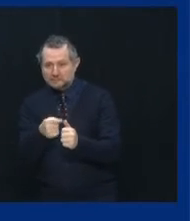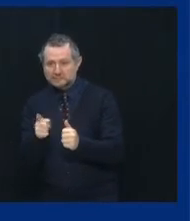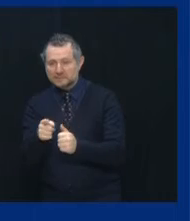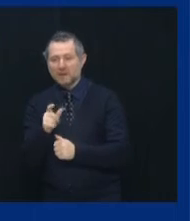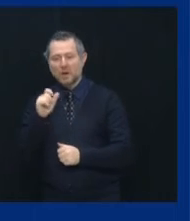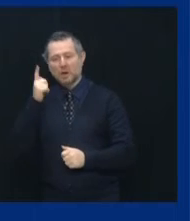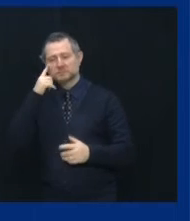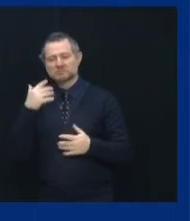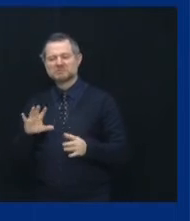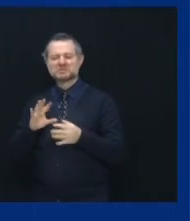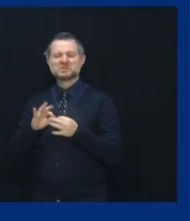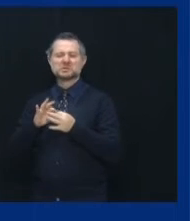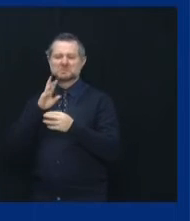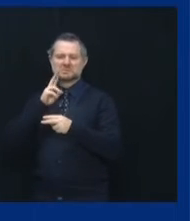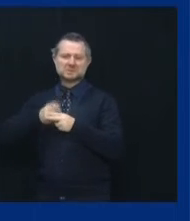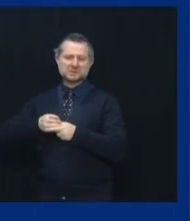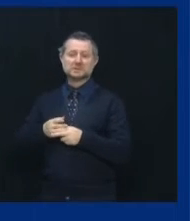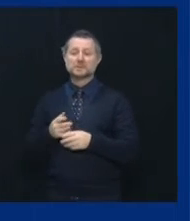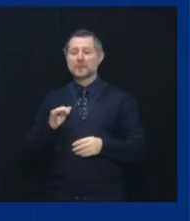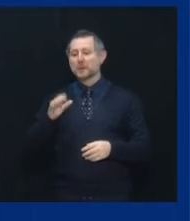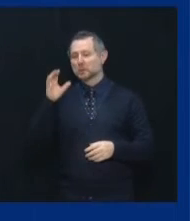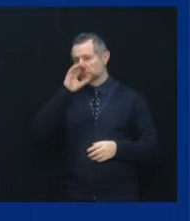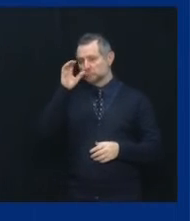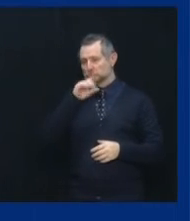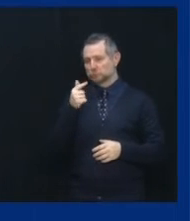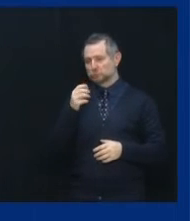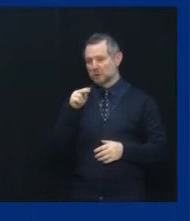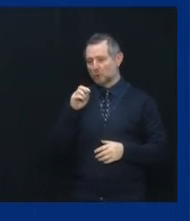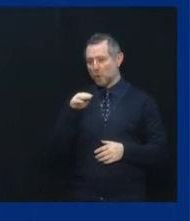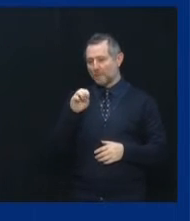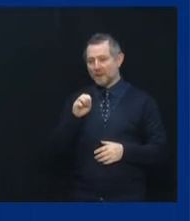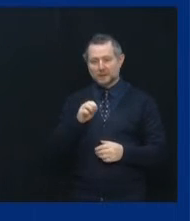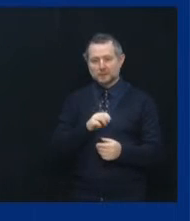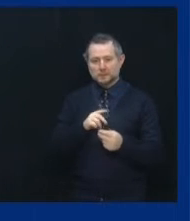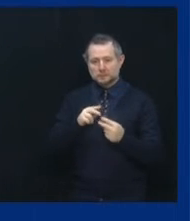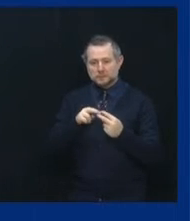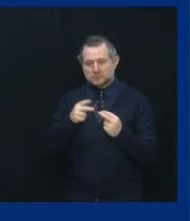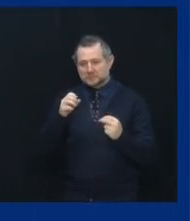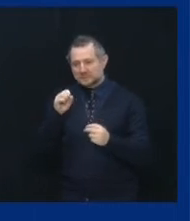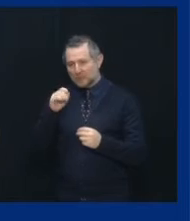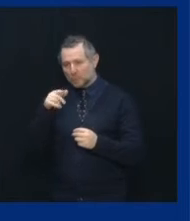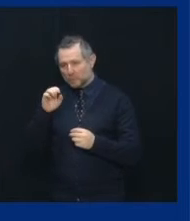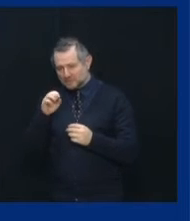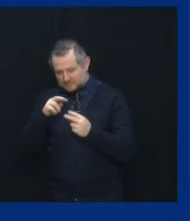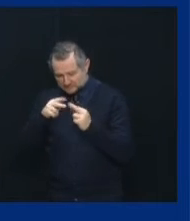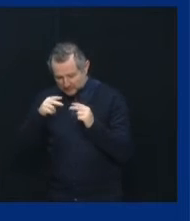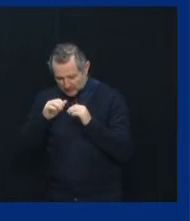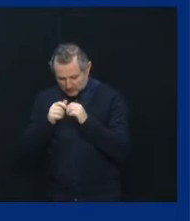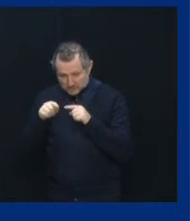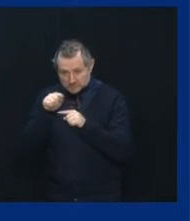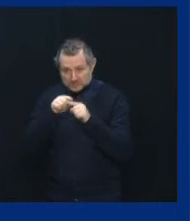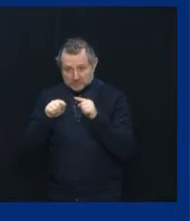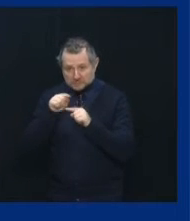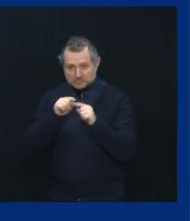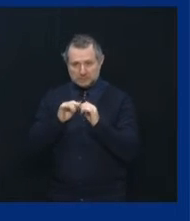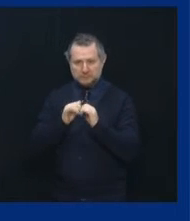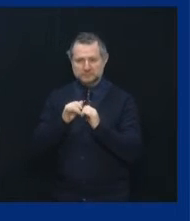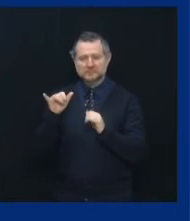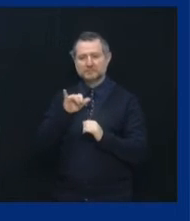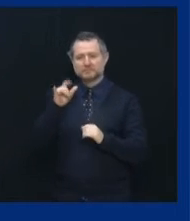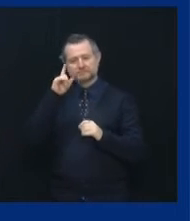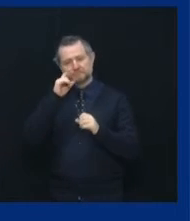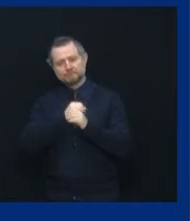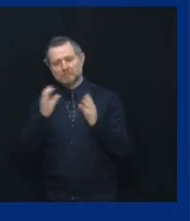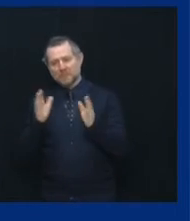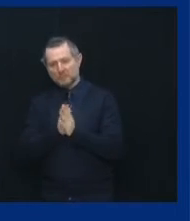and then we will look for genome sequencing. And a way to look at the genome sequencing issue is it's very much like if you looked at a book and you wanted to read